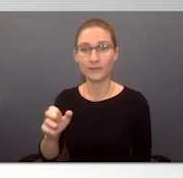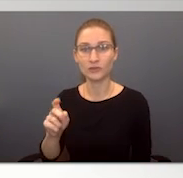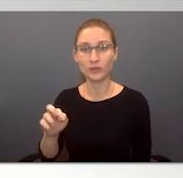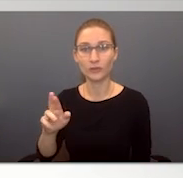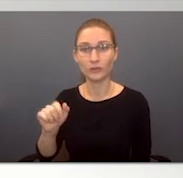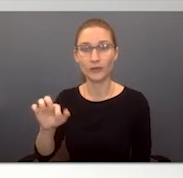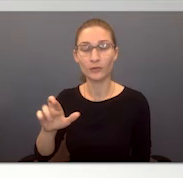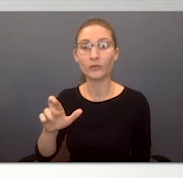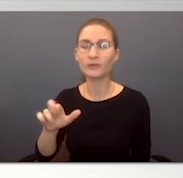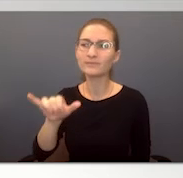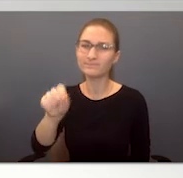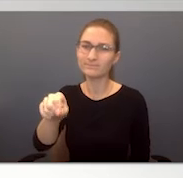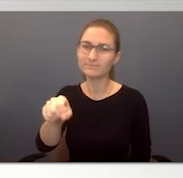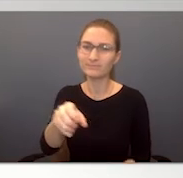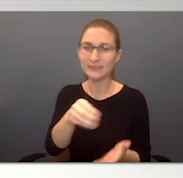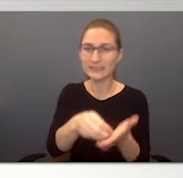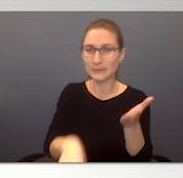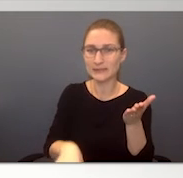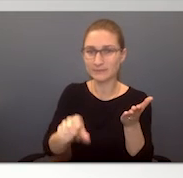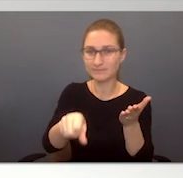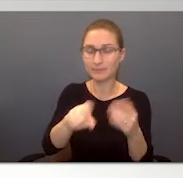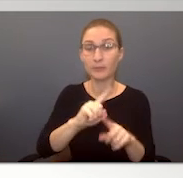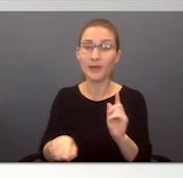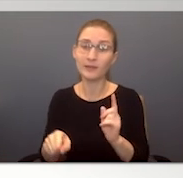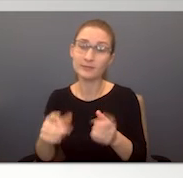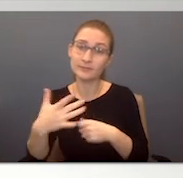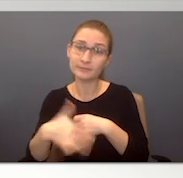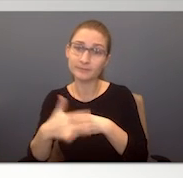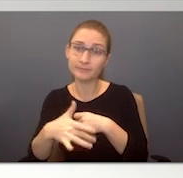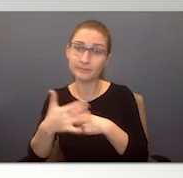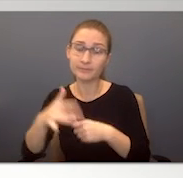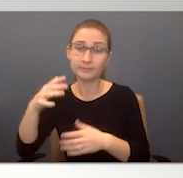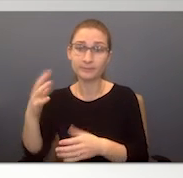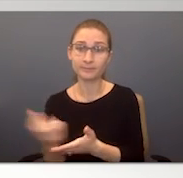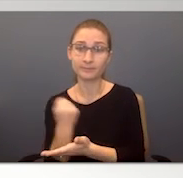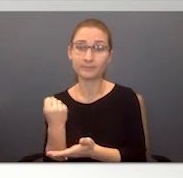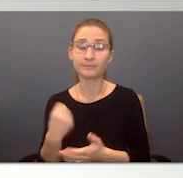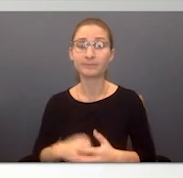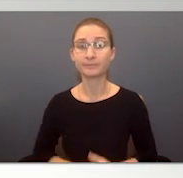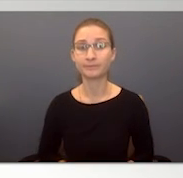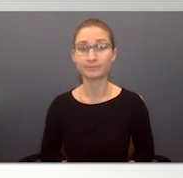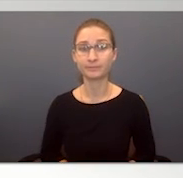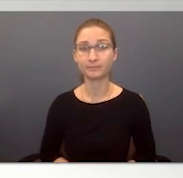the time. I mean, it's a little bit expensive, but it's an option. Please go forward.